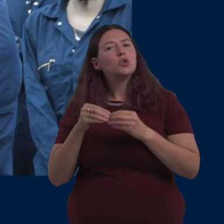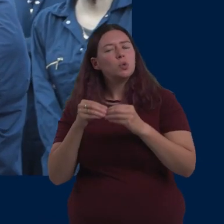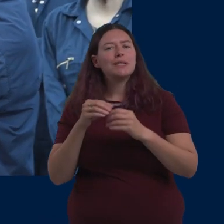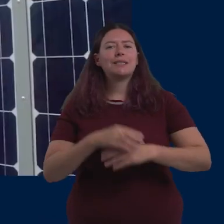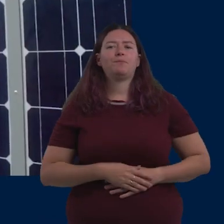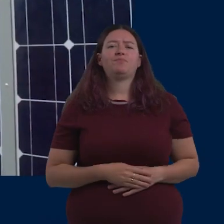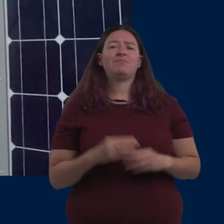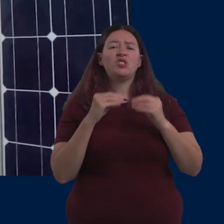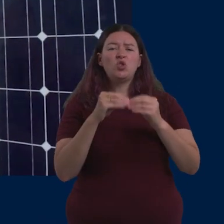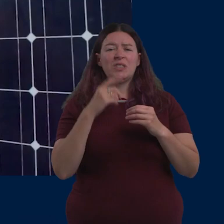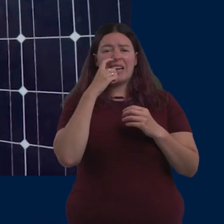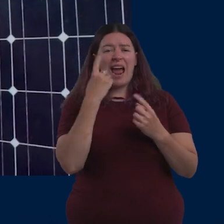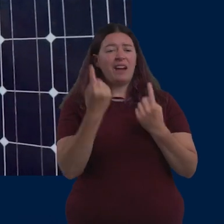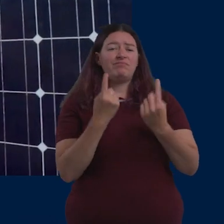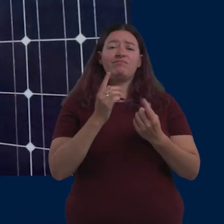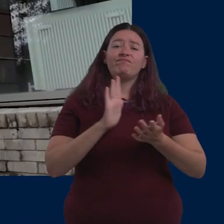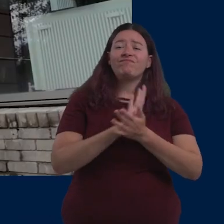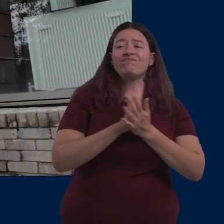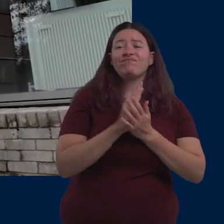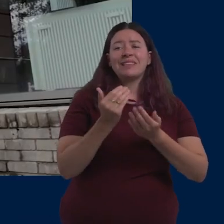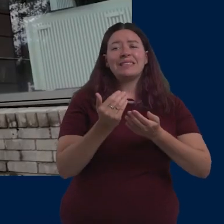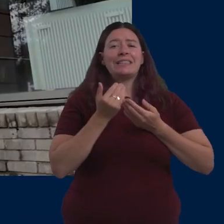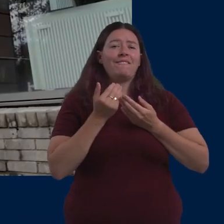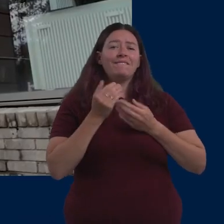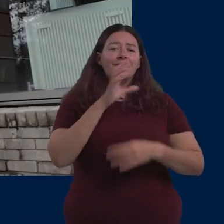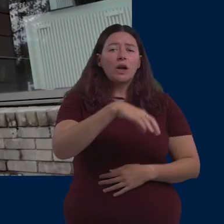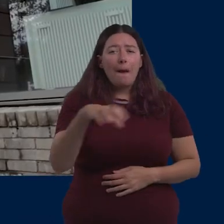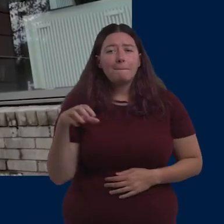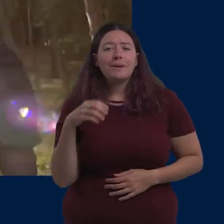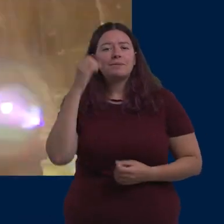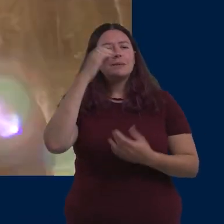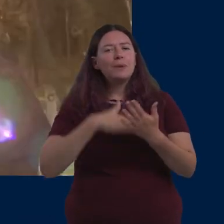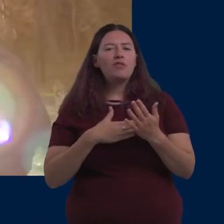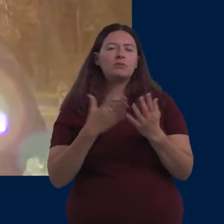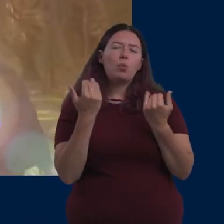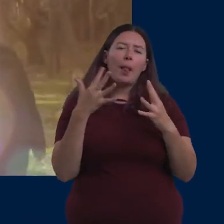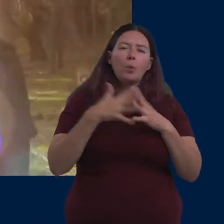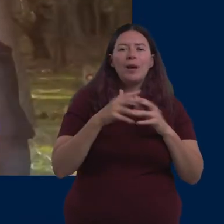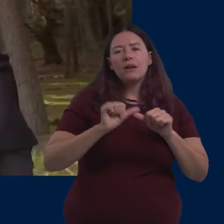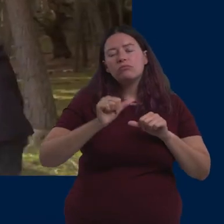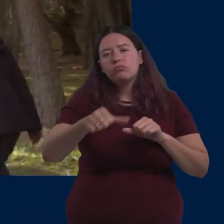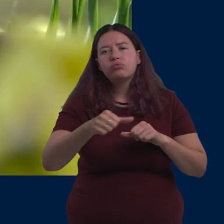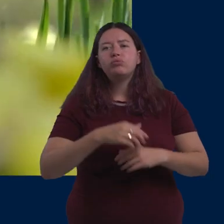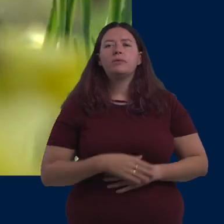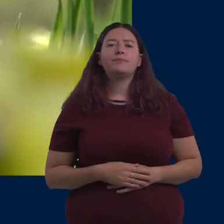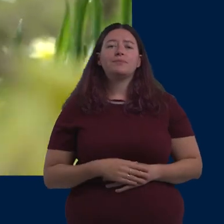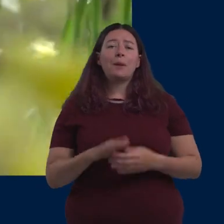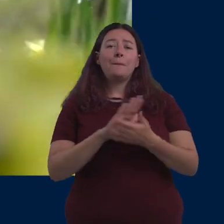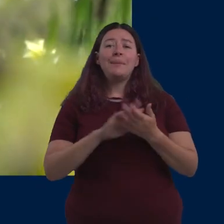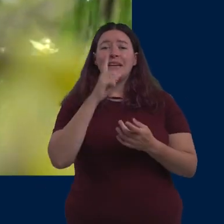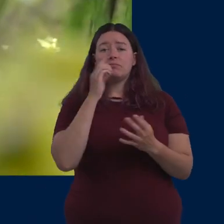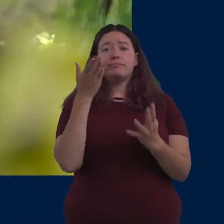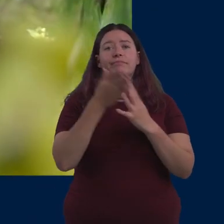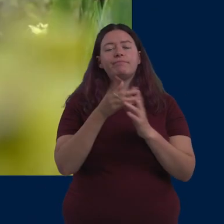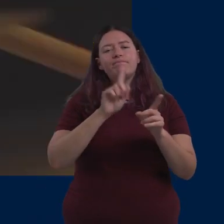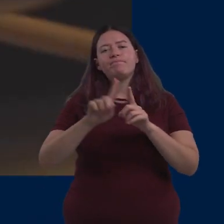will be able to safely enjoy an on-campus student experience in Welcome Week and beyond, which enables you to access all that student life